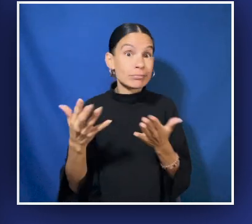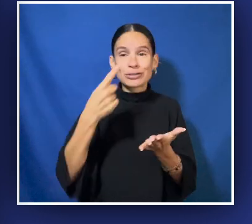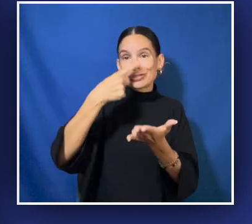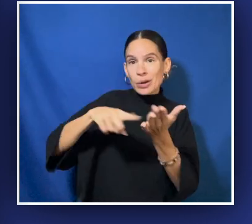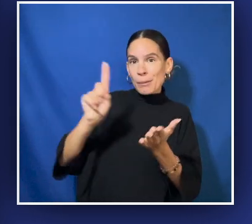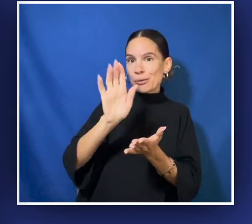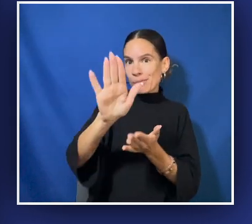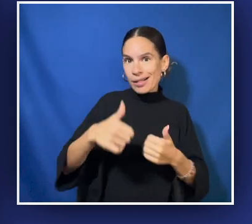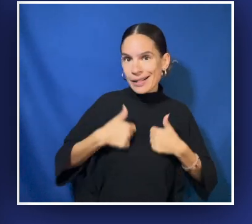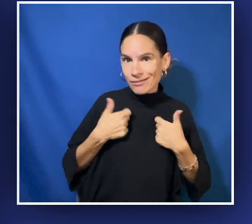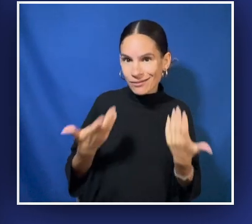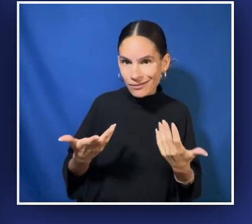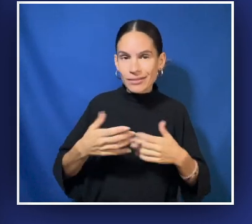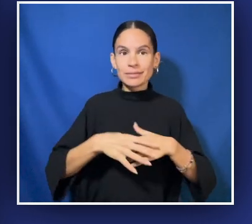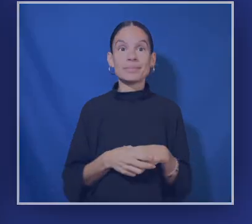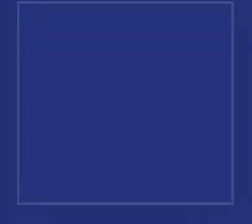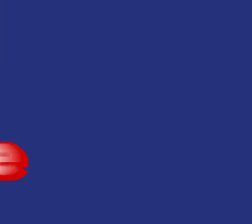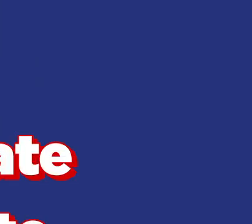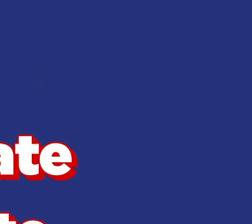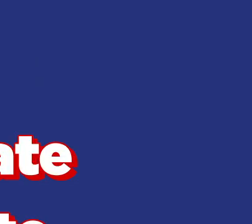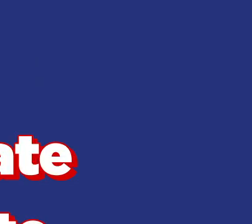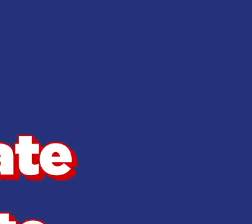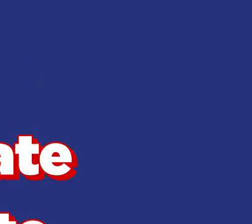check what those are where you are living.